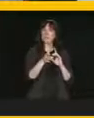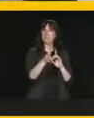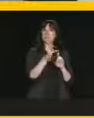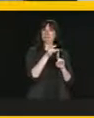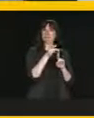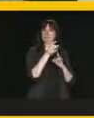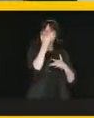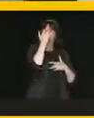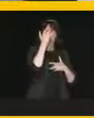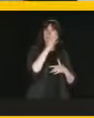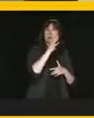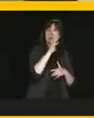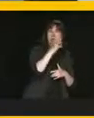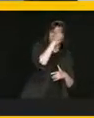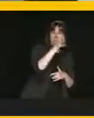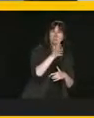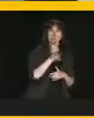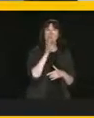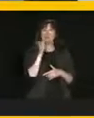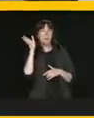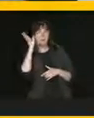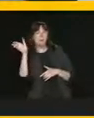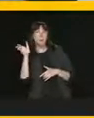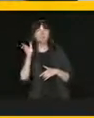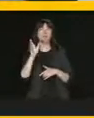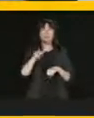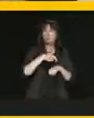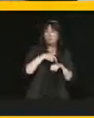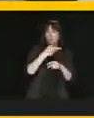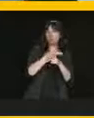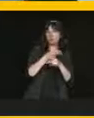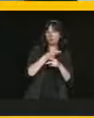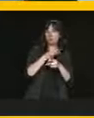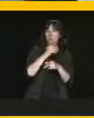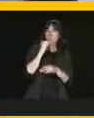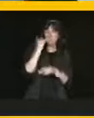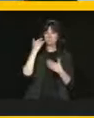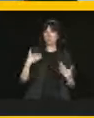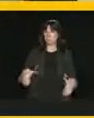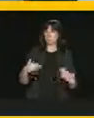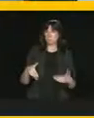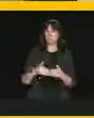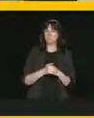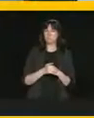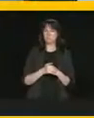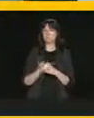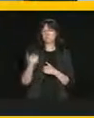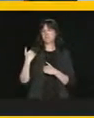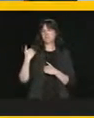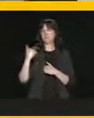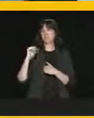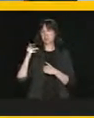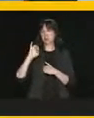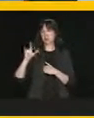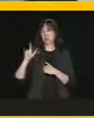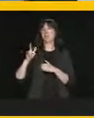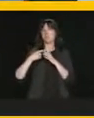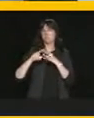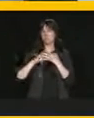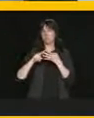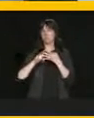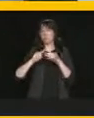parents, grandparents, and elders in long-term care facilities. Earlier this month, when we released the first